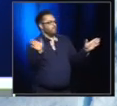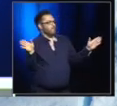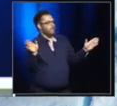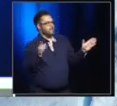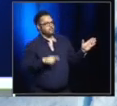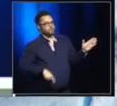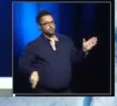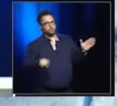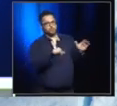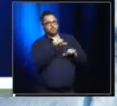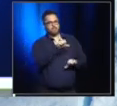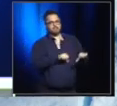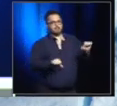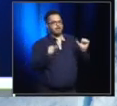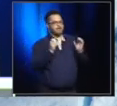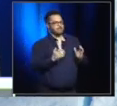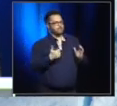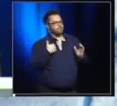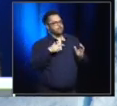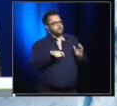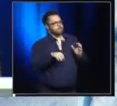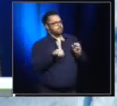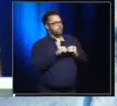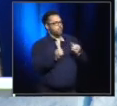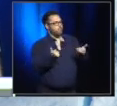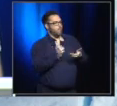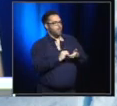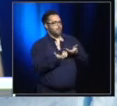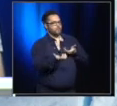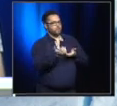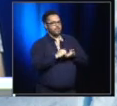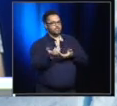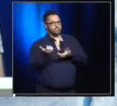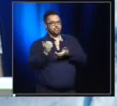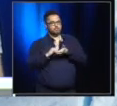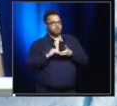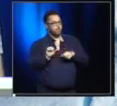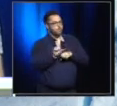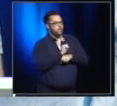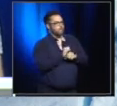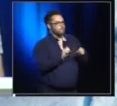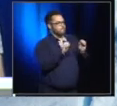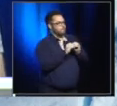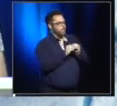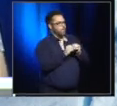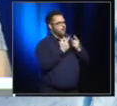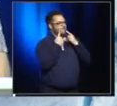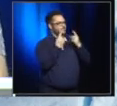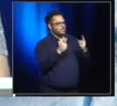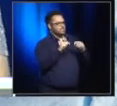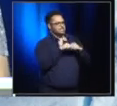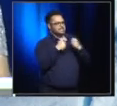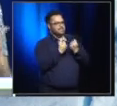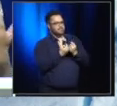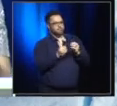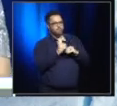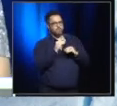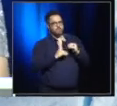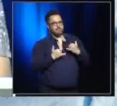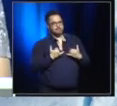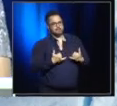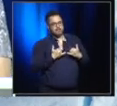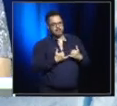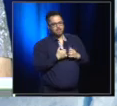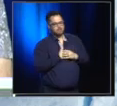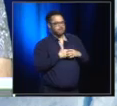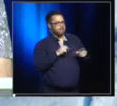do. We need to be collaborating and working in much more efficient teams than we are. And I think Nick actually made